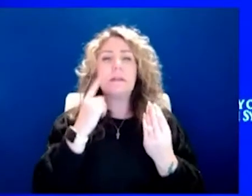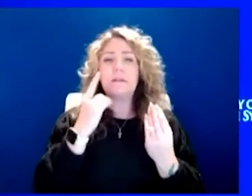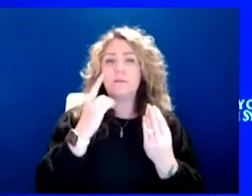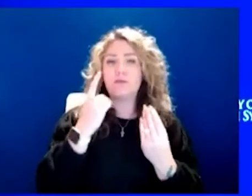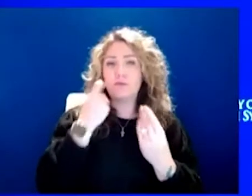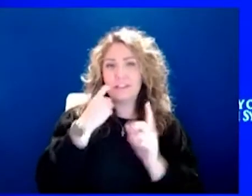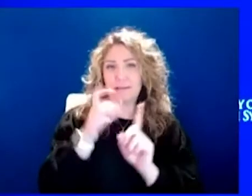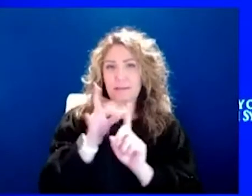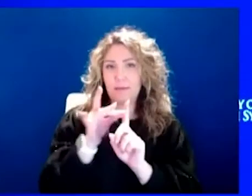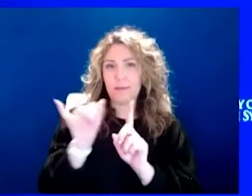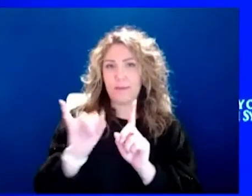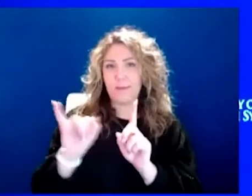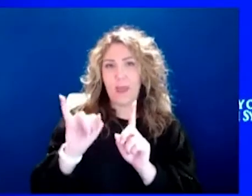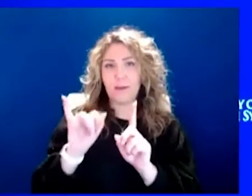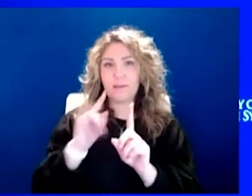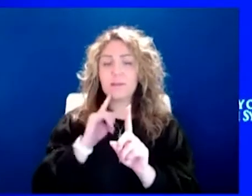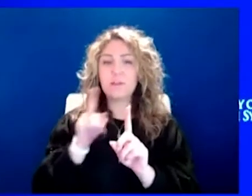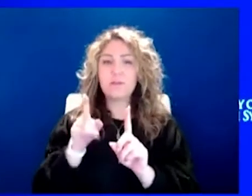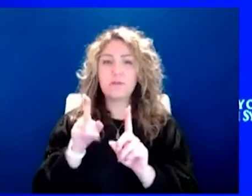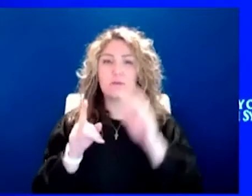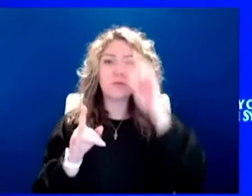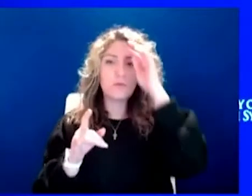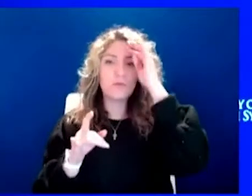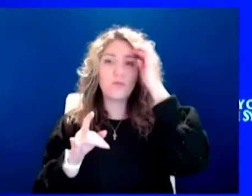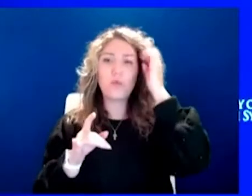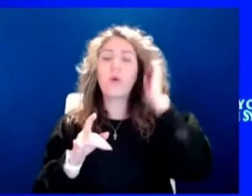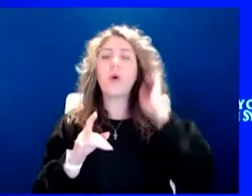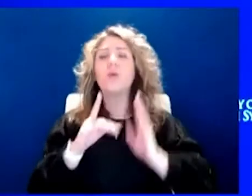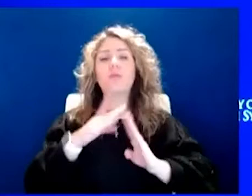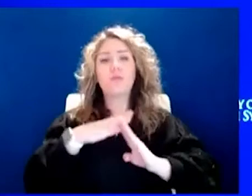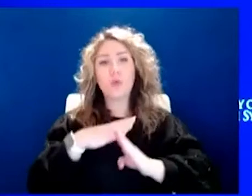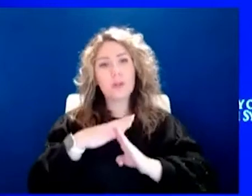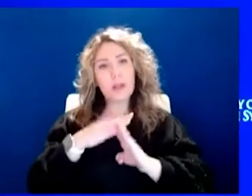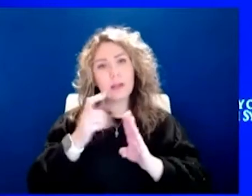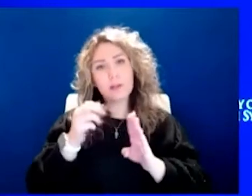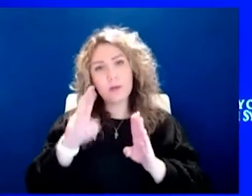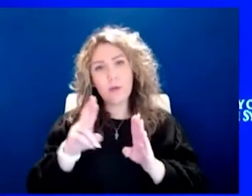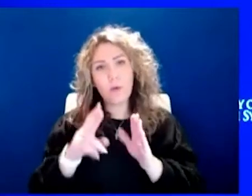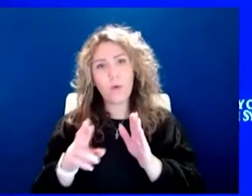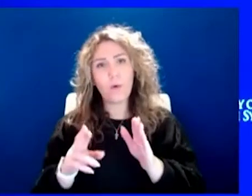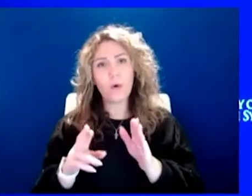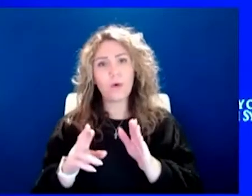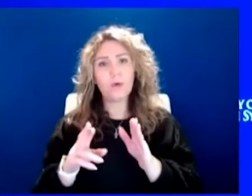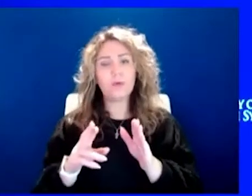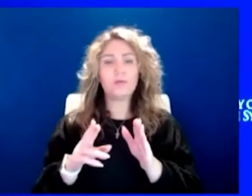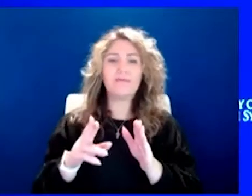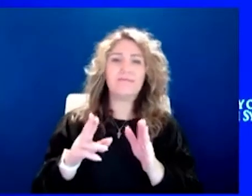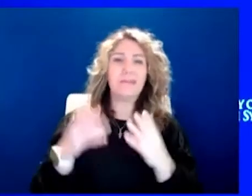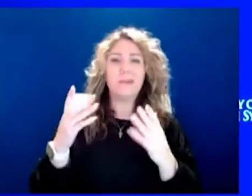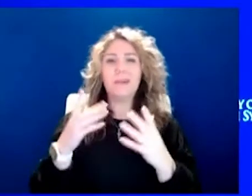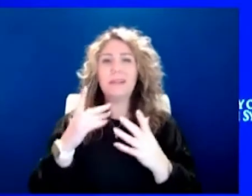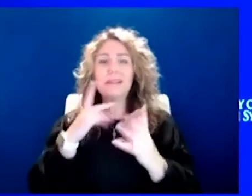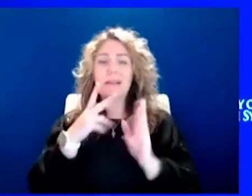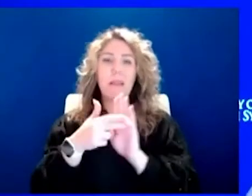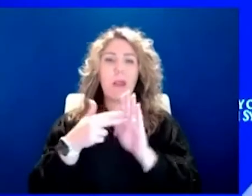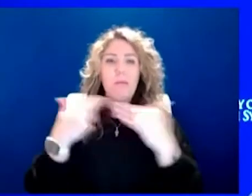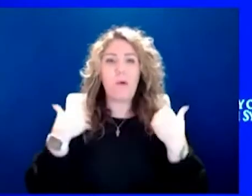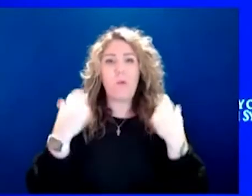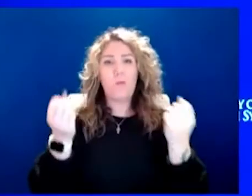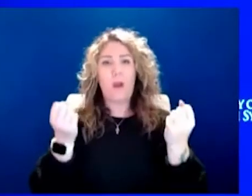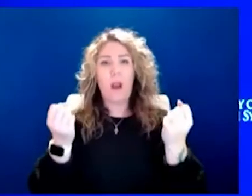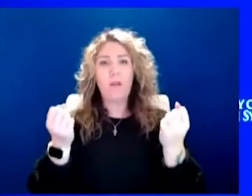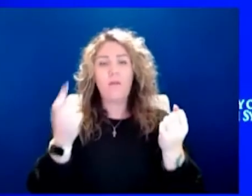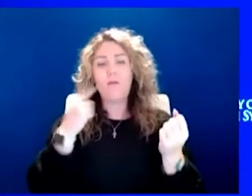are essentially protected, or you're considered recovered and protected for about 90 days.